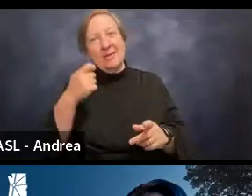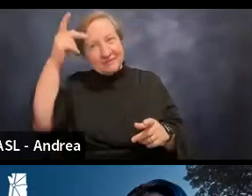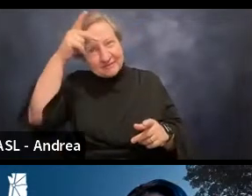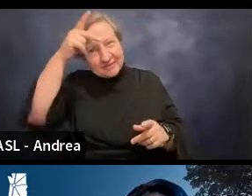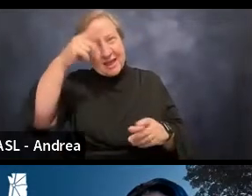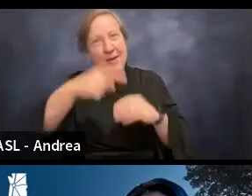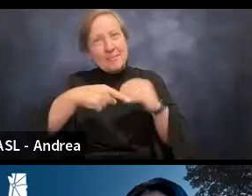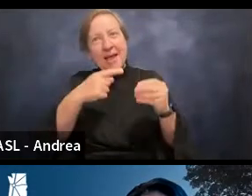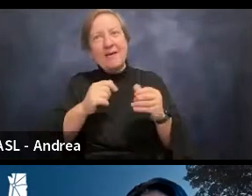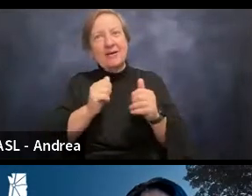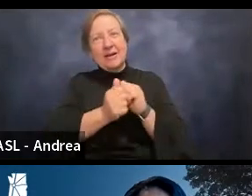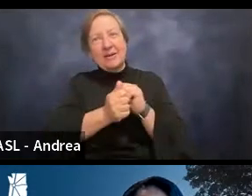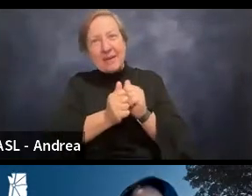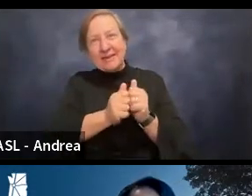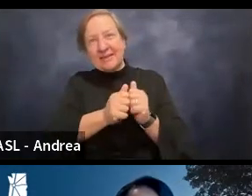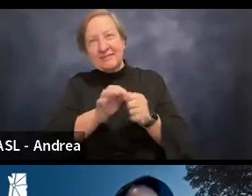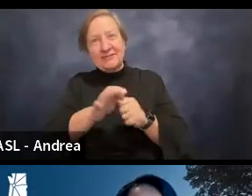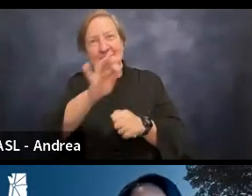competitive spirit,